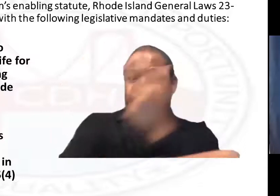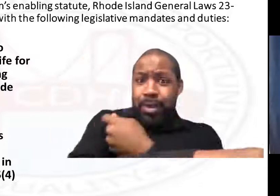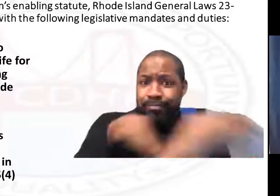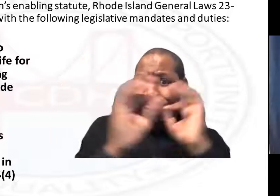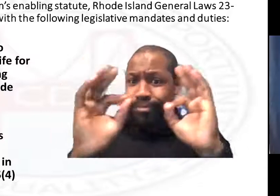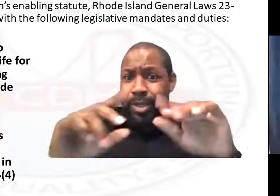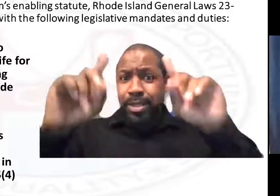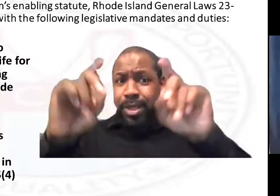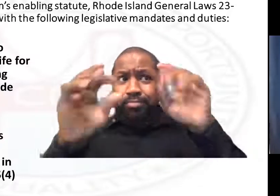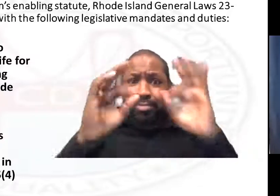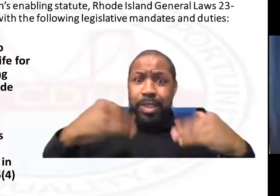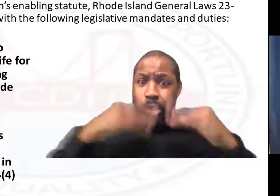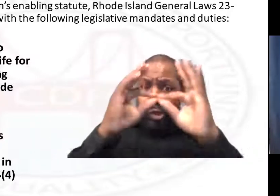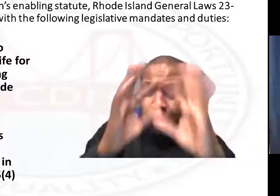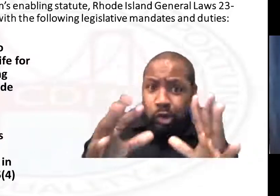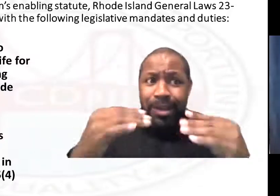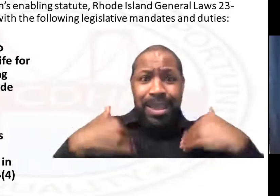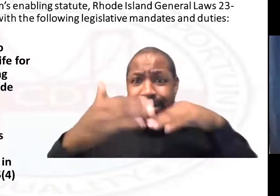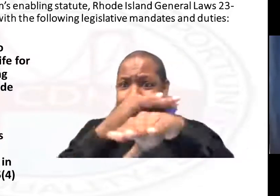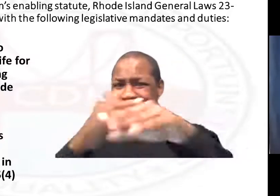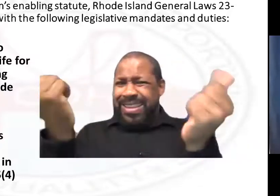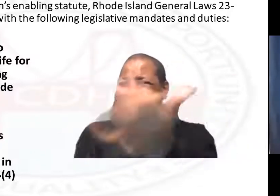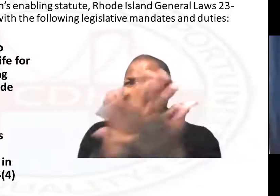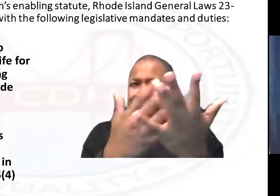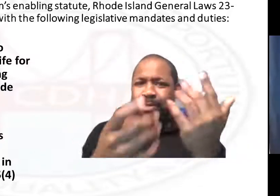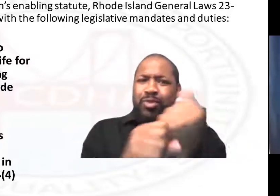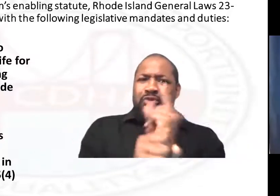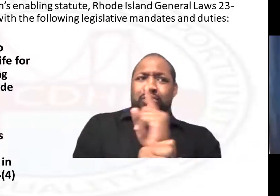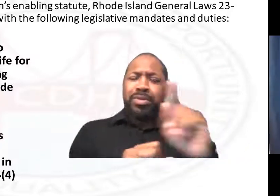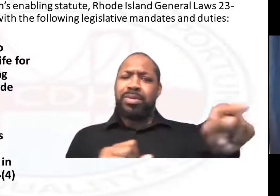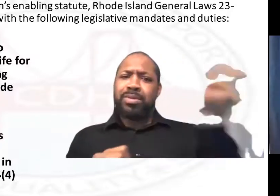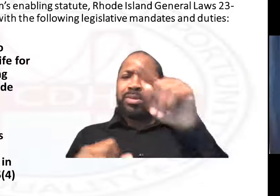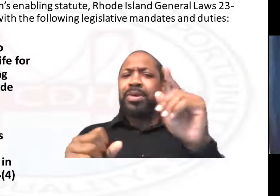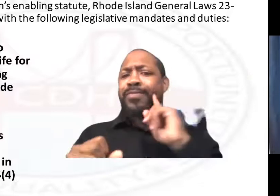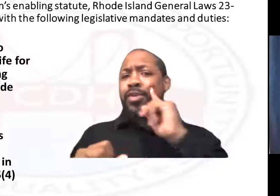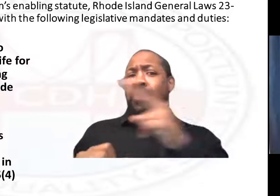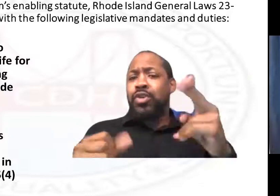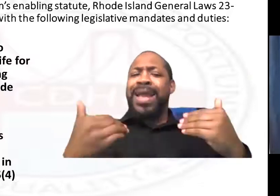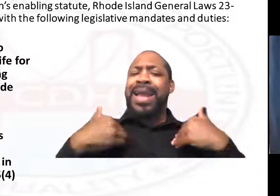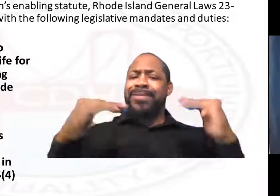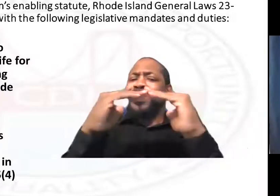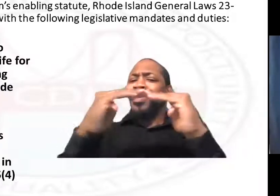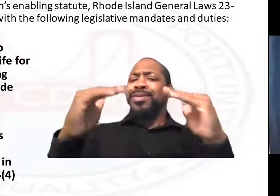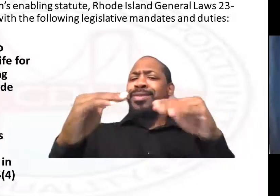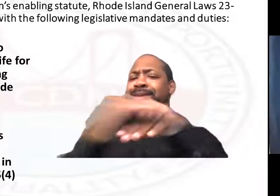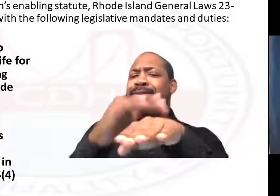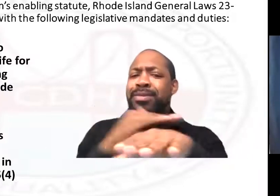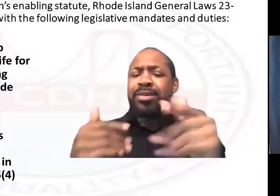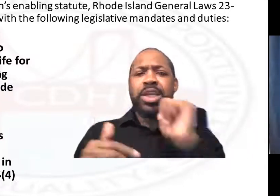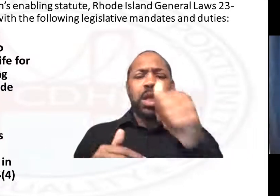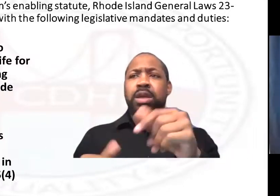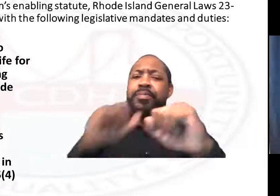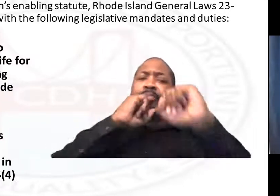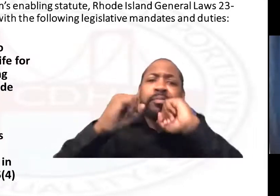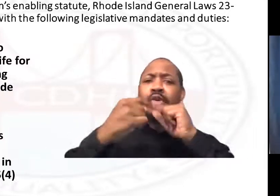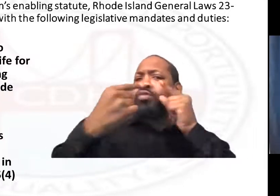for sure, we want to make sure that there's access to everything that's needed. There are interpreters, that the vaccine, all the information is